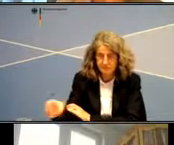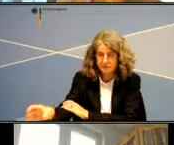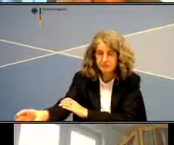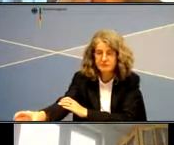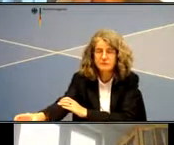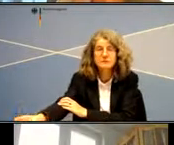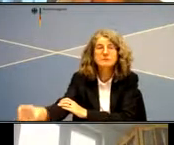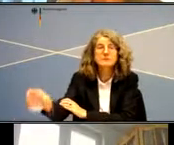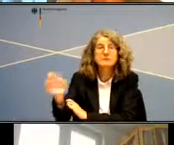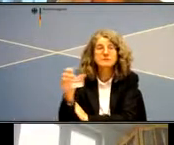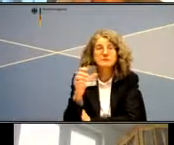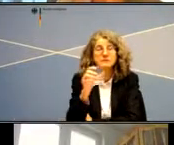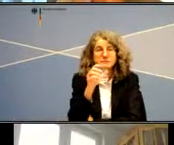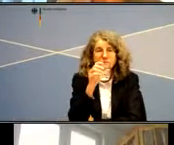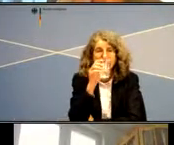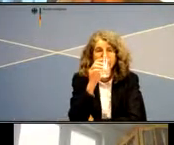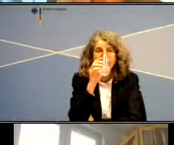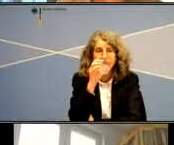Give everybody a second